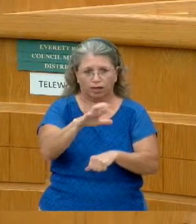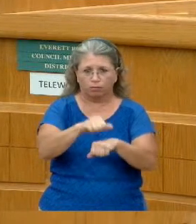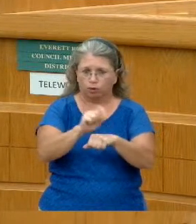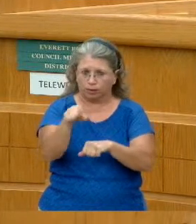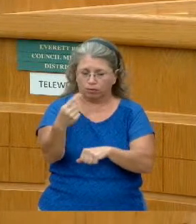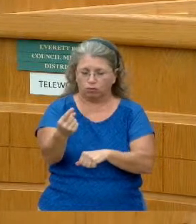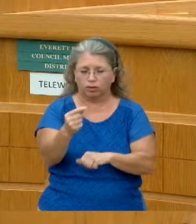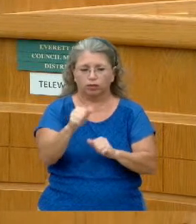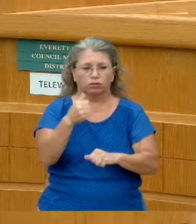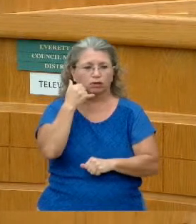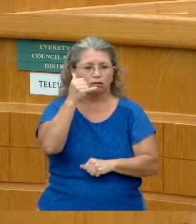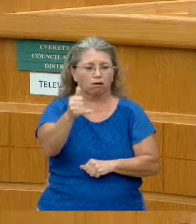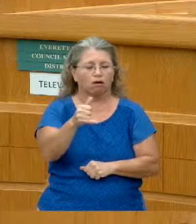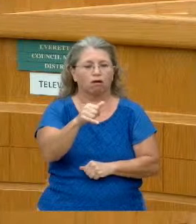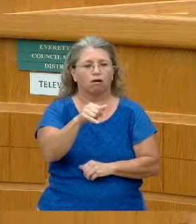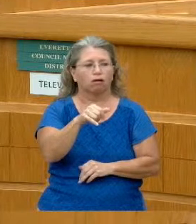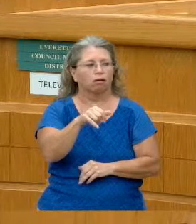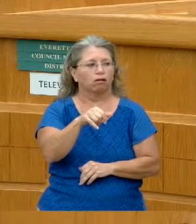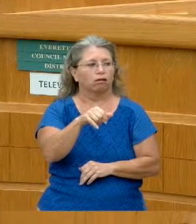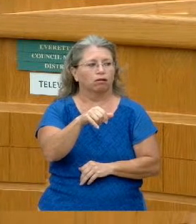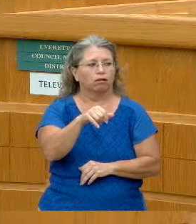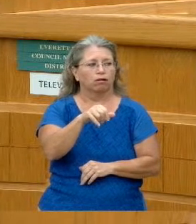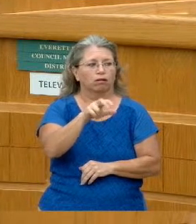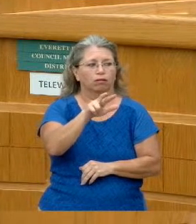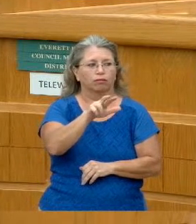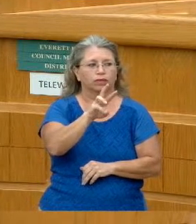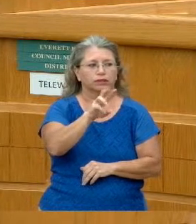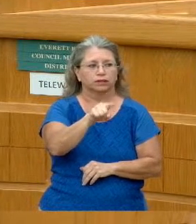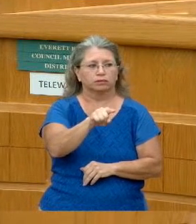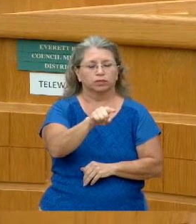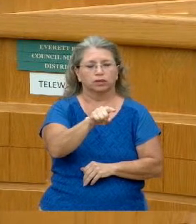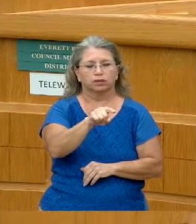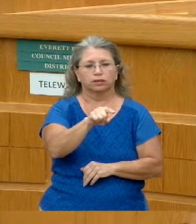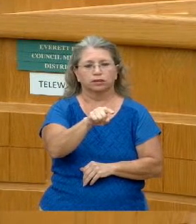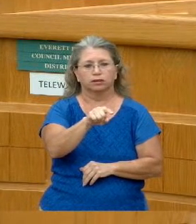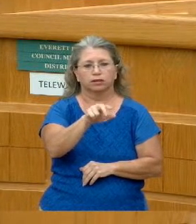And you want to call the Coastal Bend Wellness Foundation at